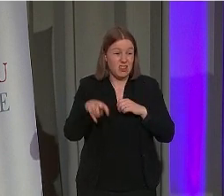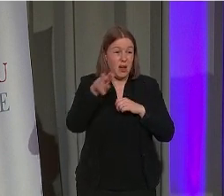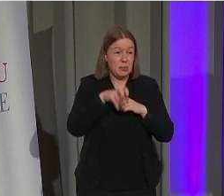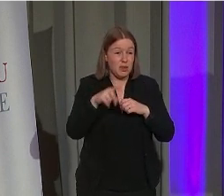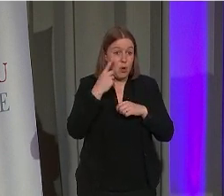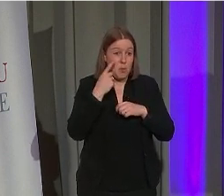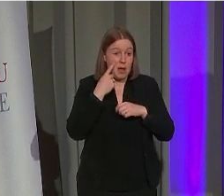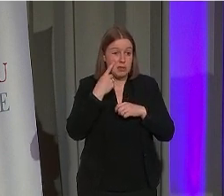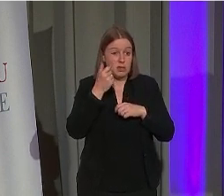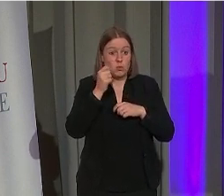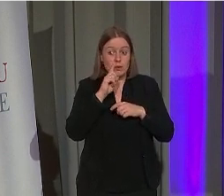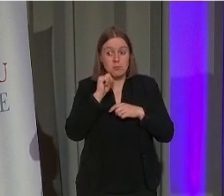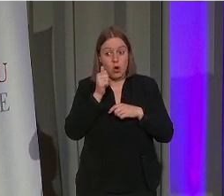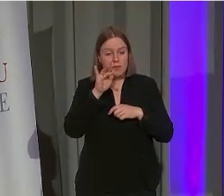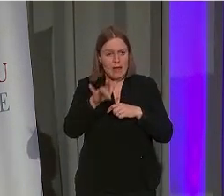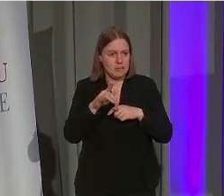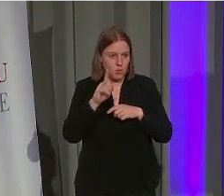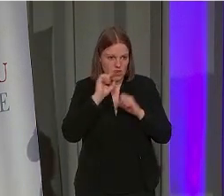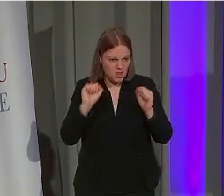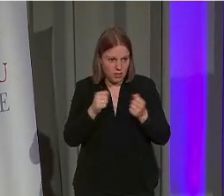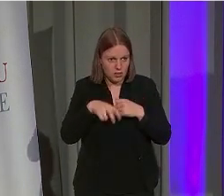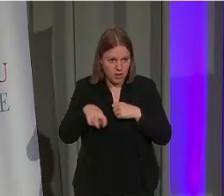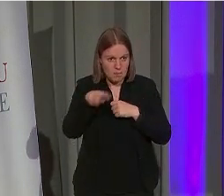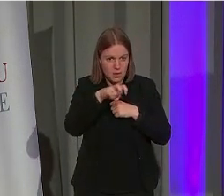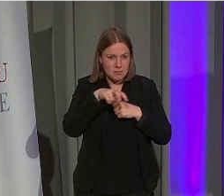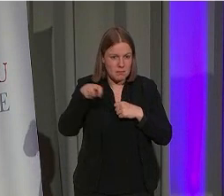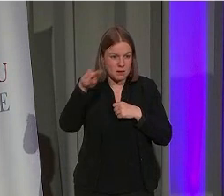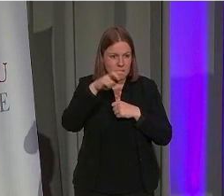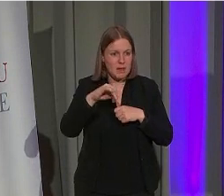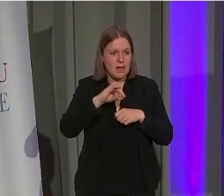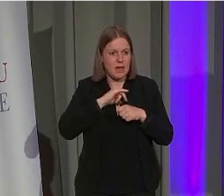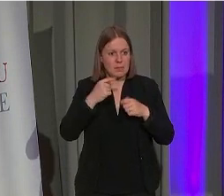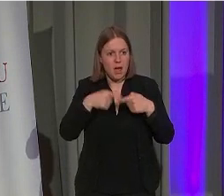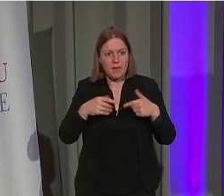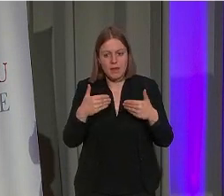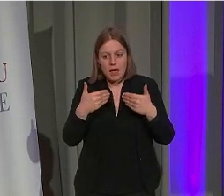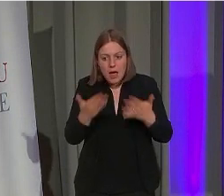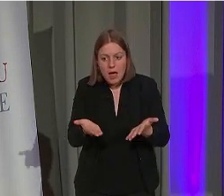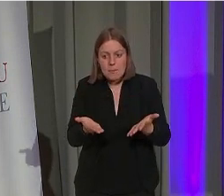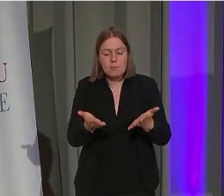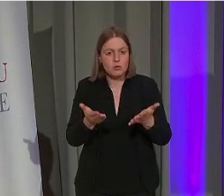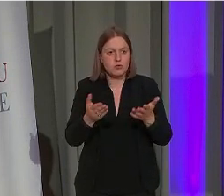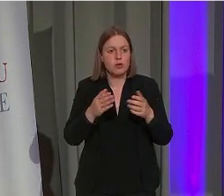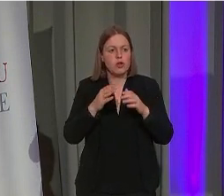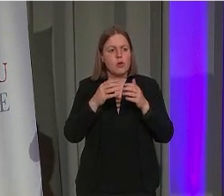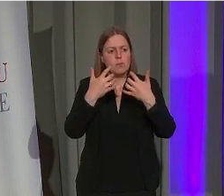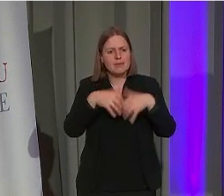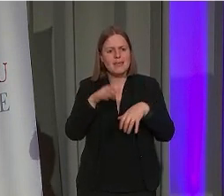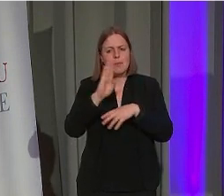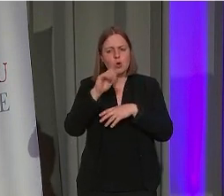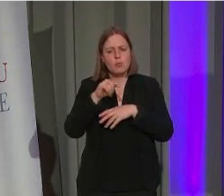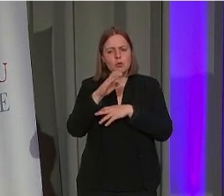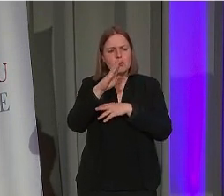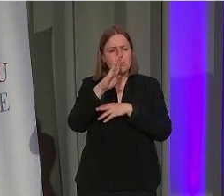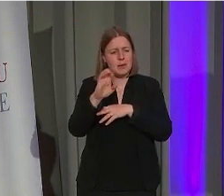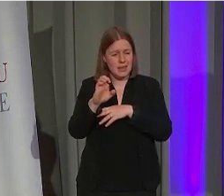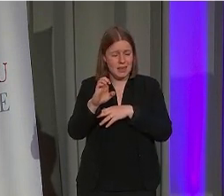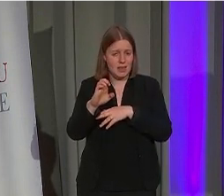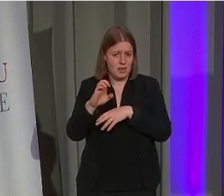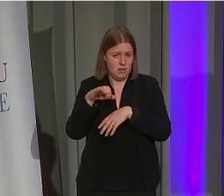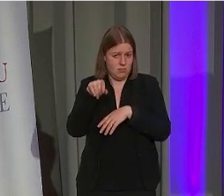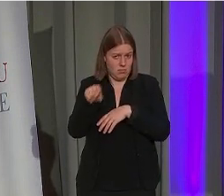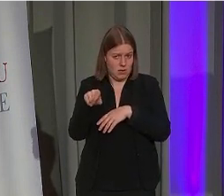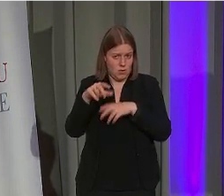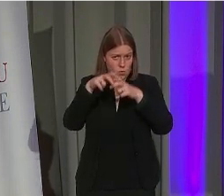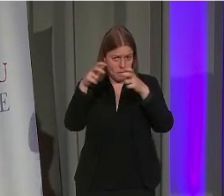There's many stairs in the building, so you are warned for your visit tomorrow. For people who can't take the stairs, we have